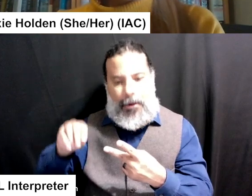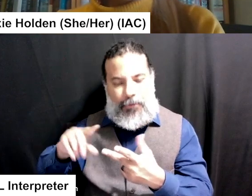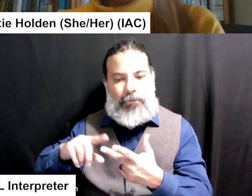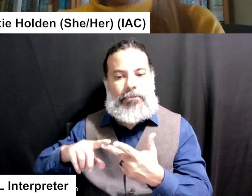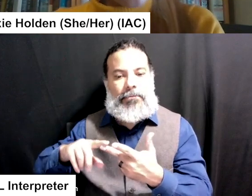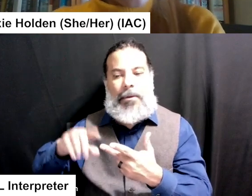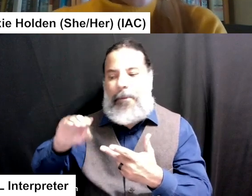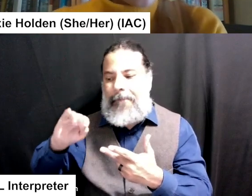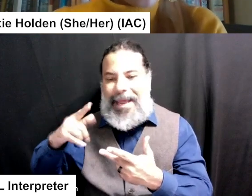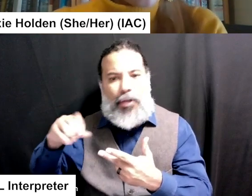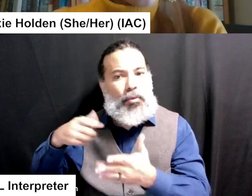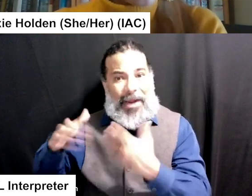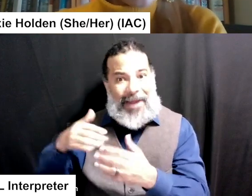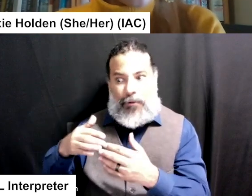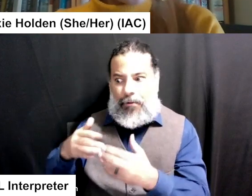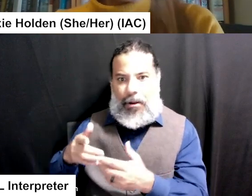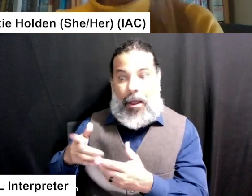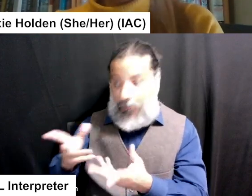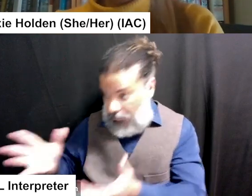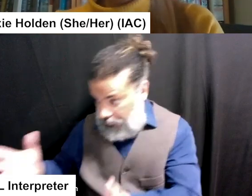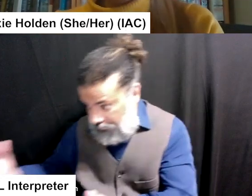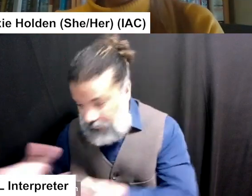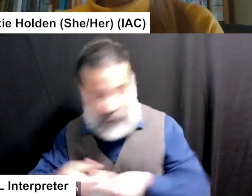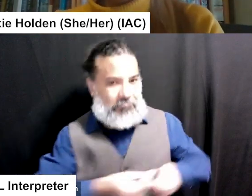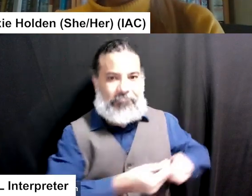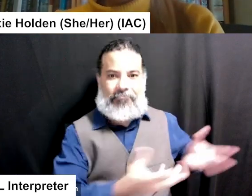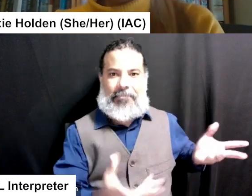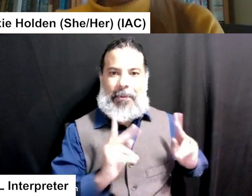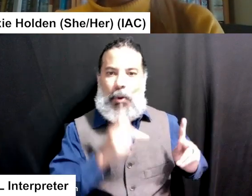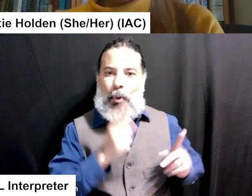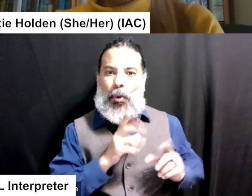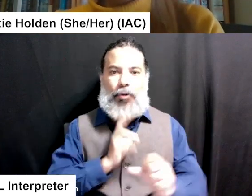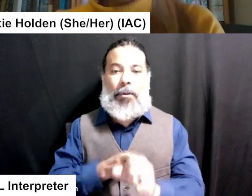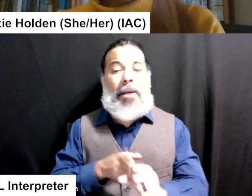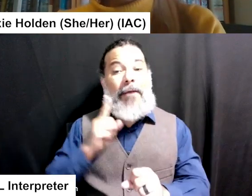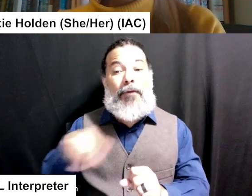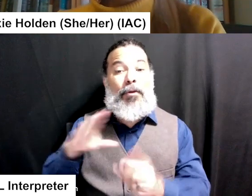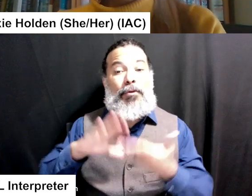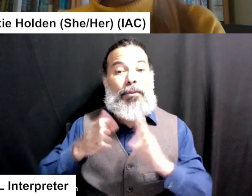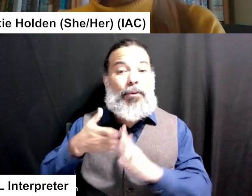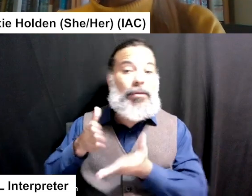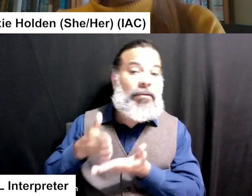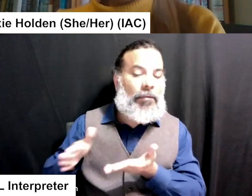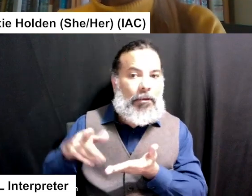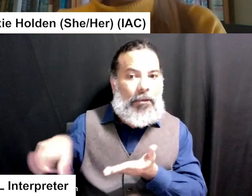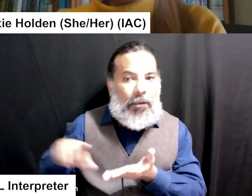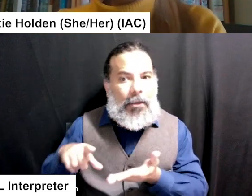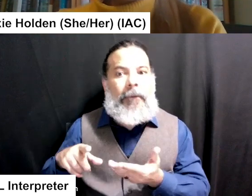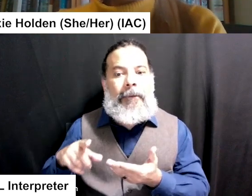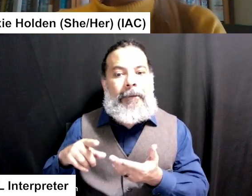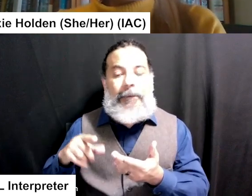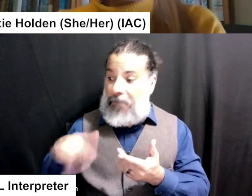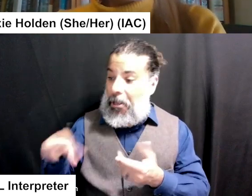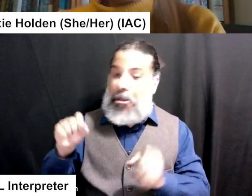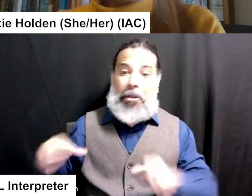have contributed. But for marginalized communities, hey, if you can come